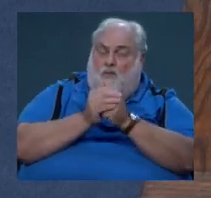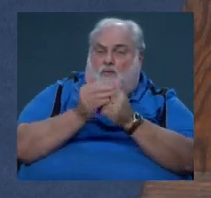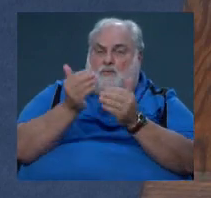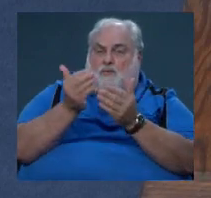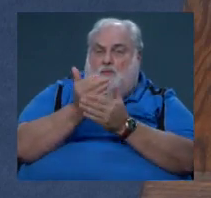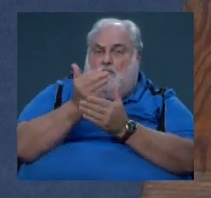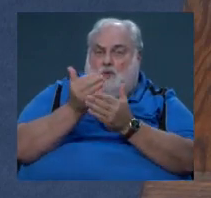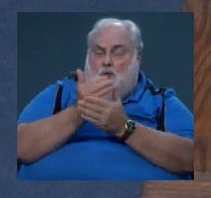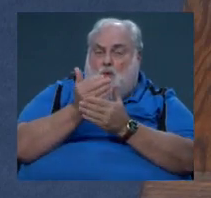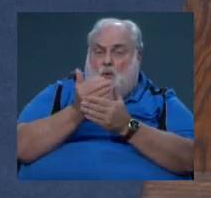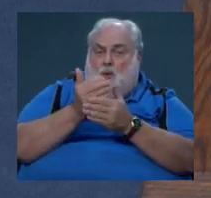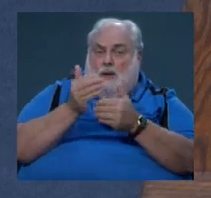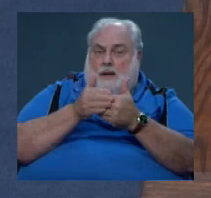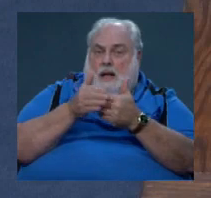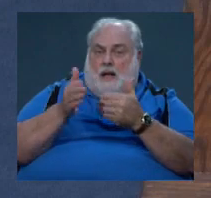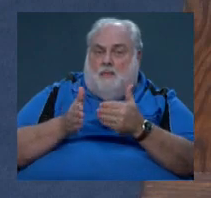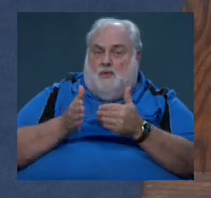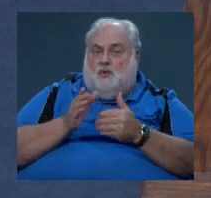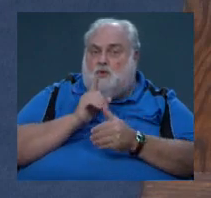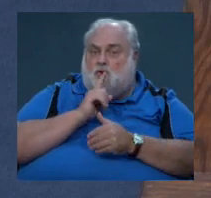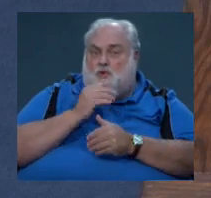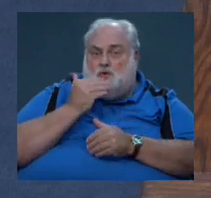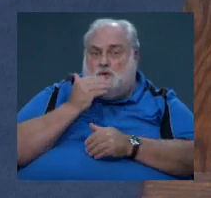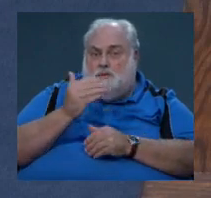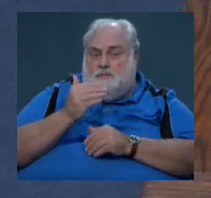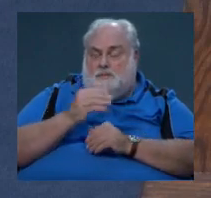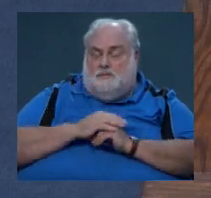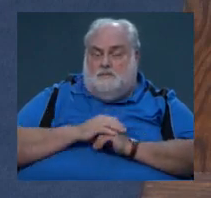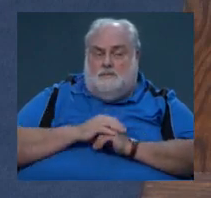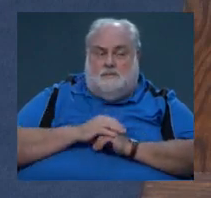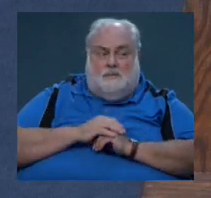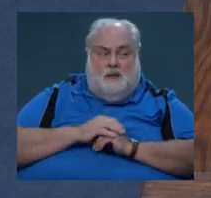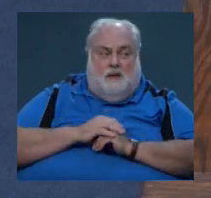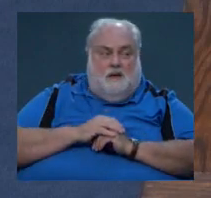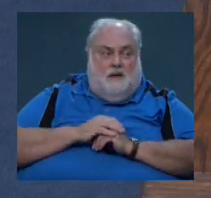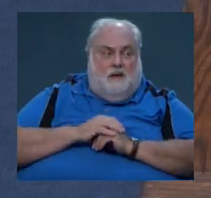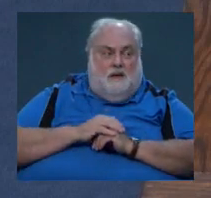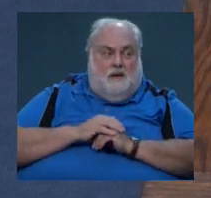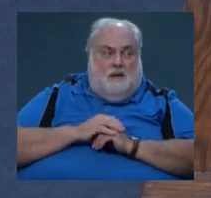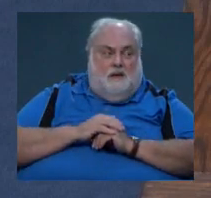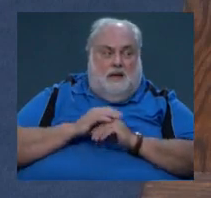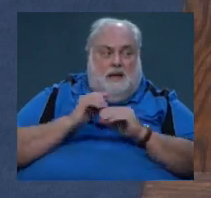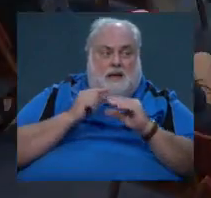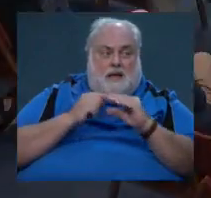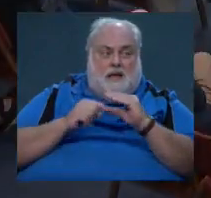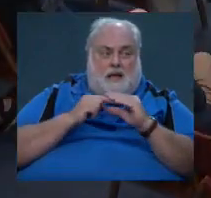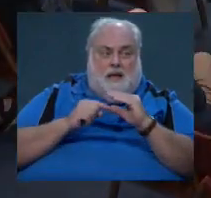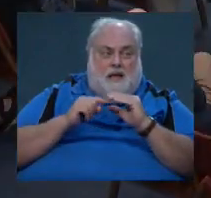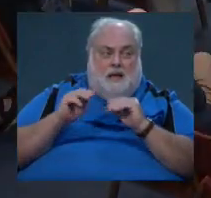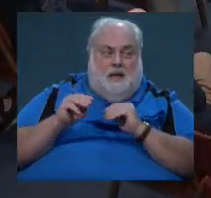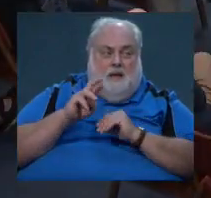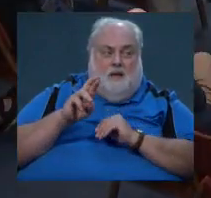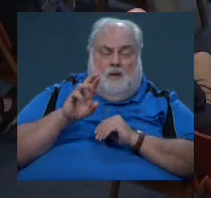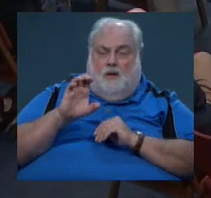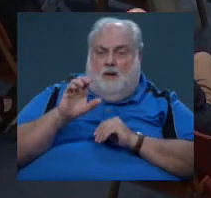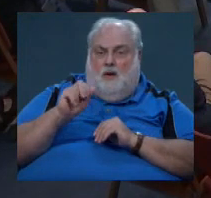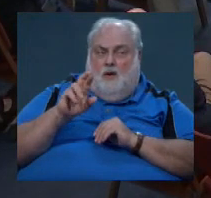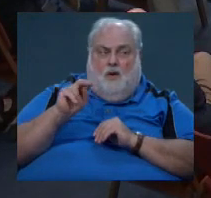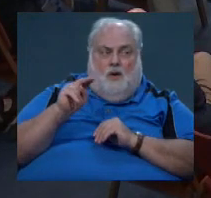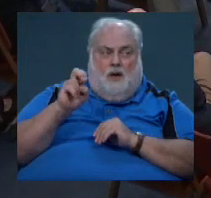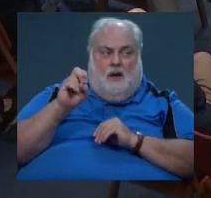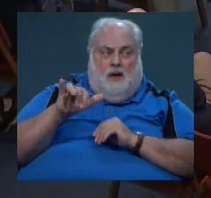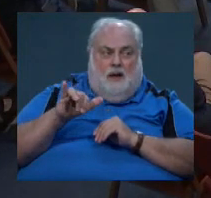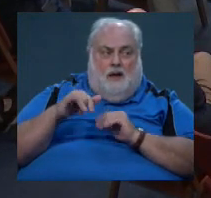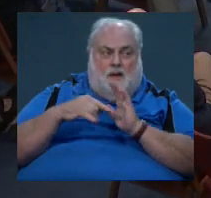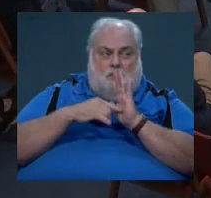neighbors. The other problem, and I emailed these to Mr. Carney, and I don't know who I can show